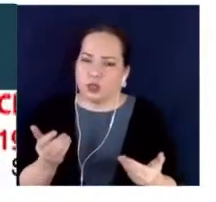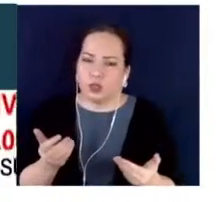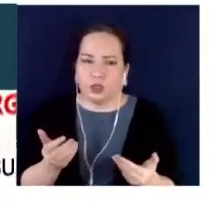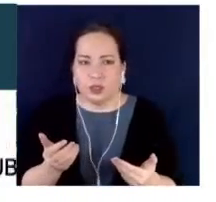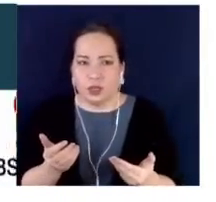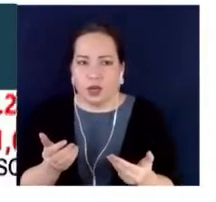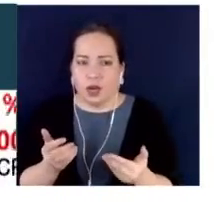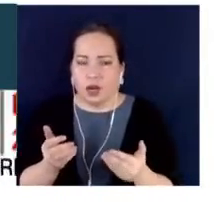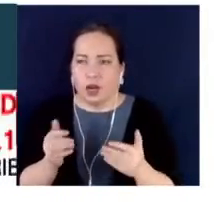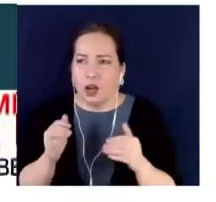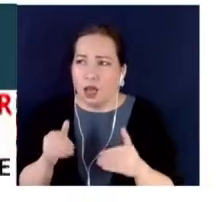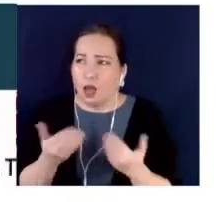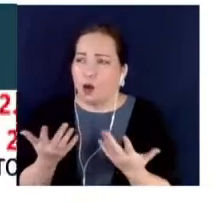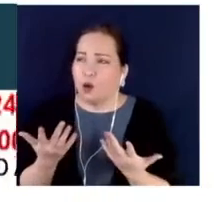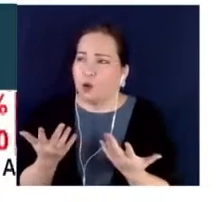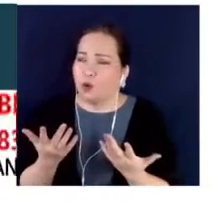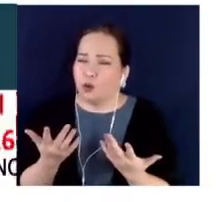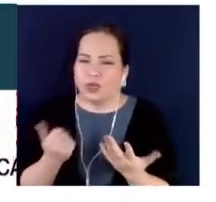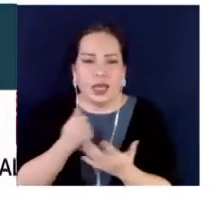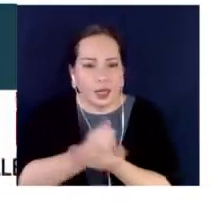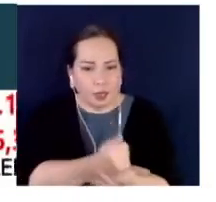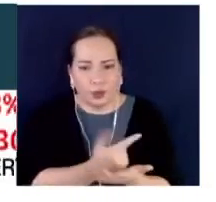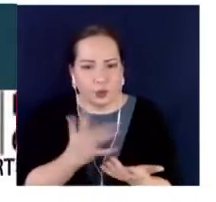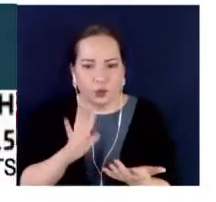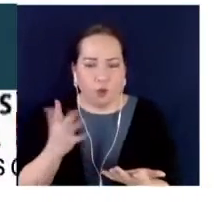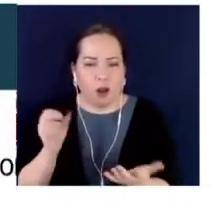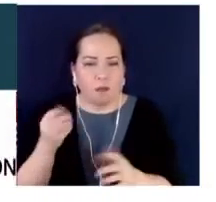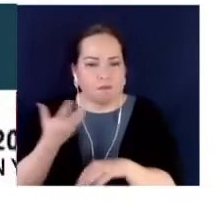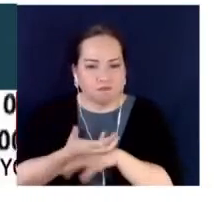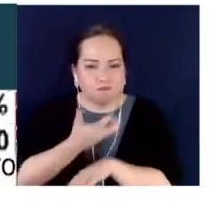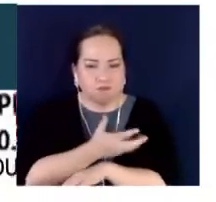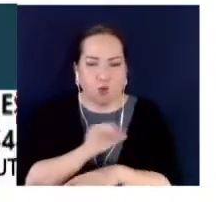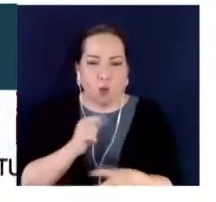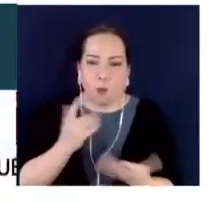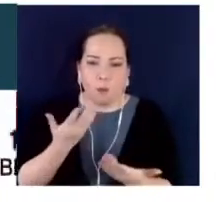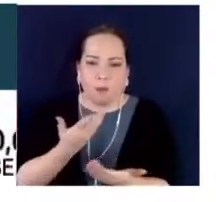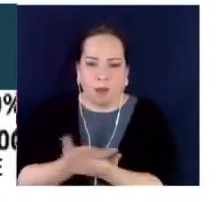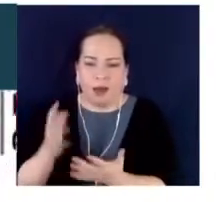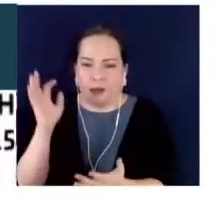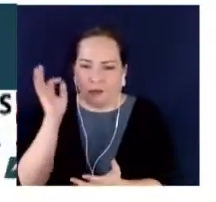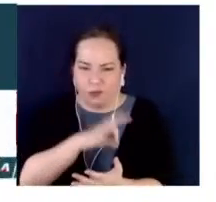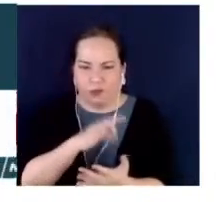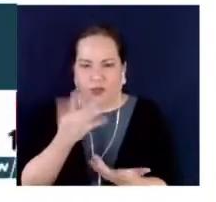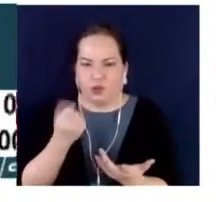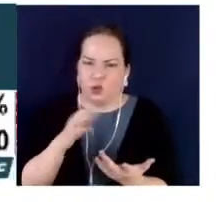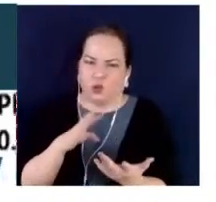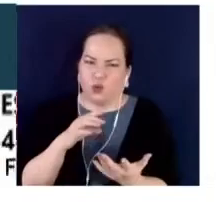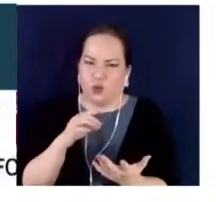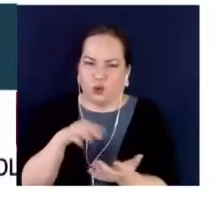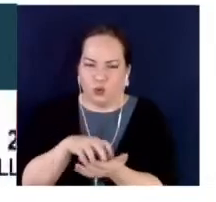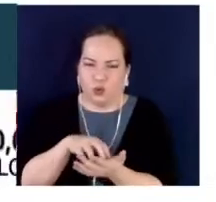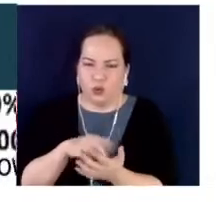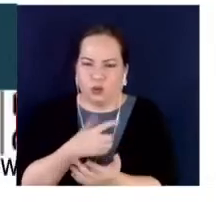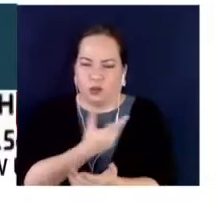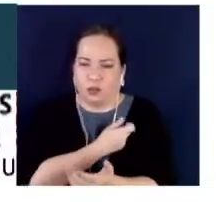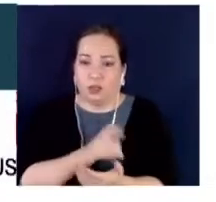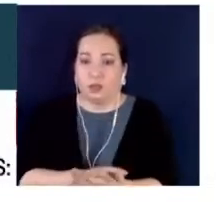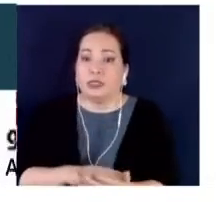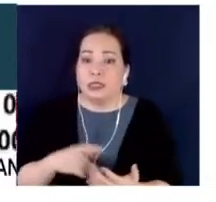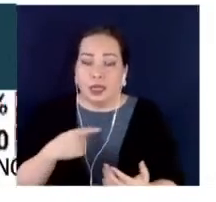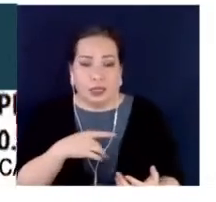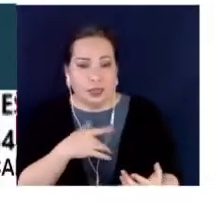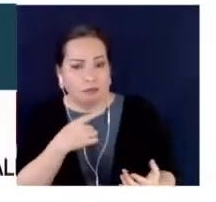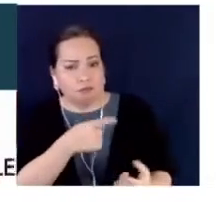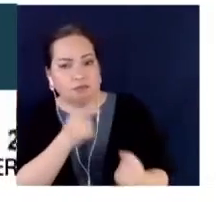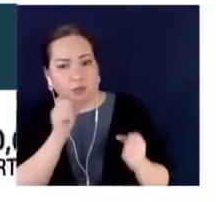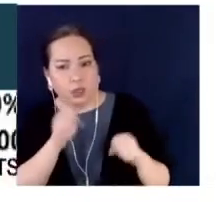procure substandard vaccines? When they join the group, basically the dose of Hogodinosho endorses all of